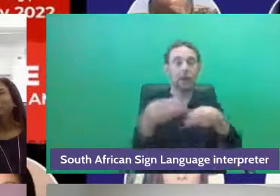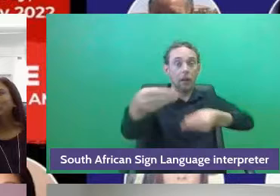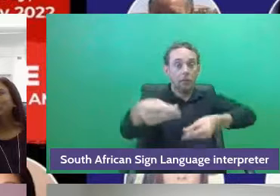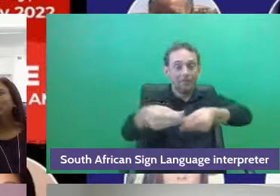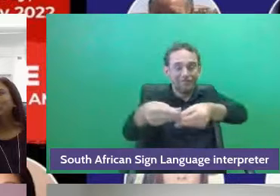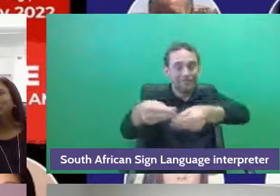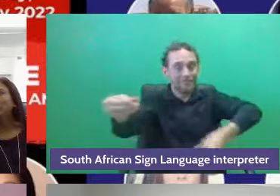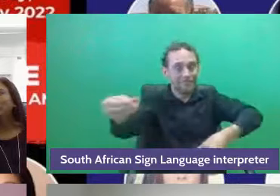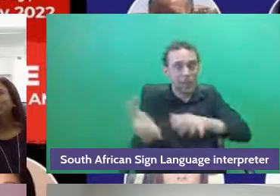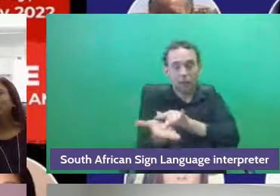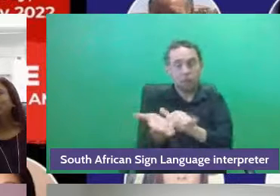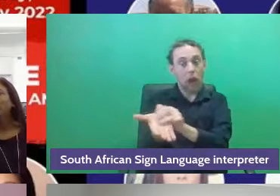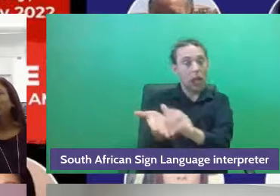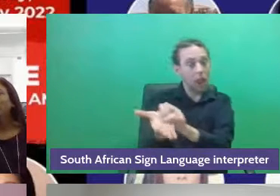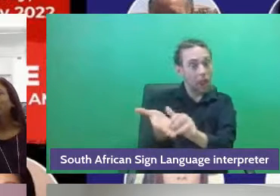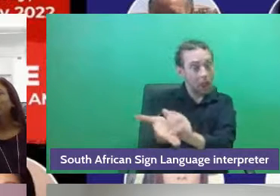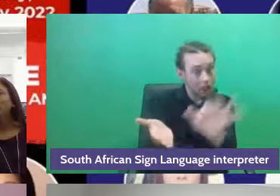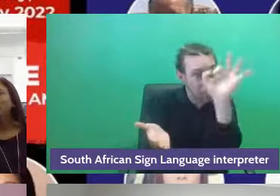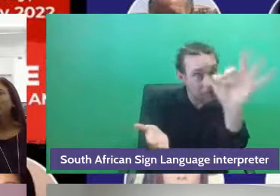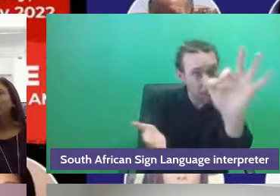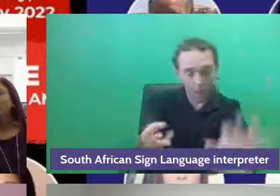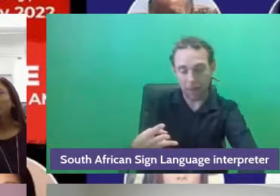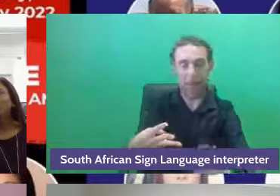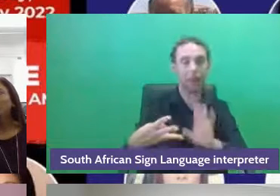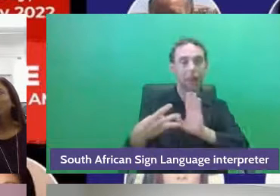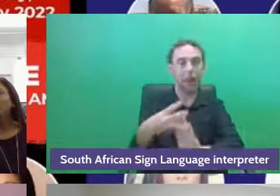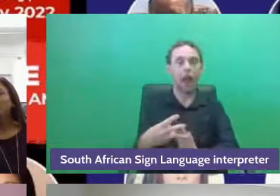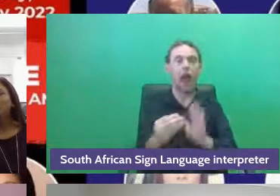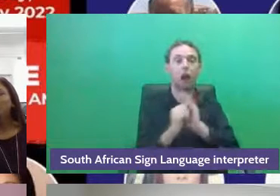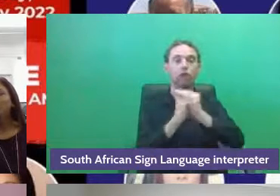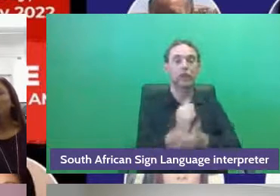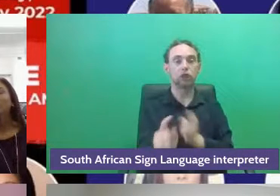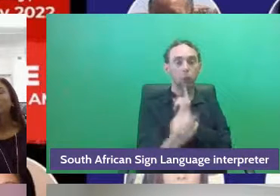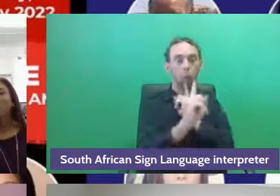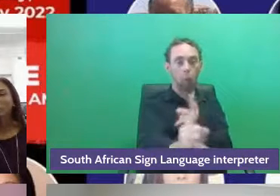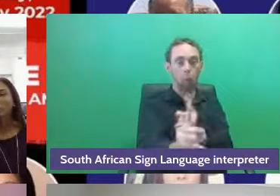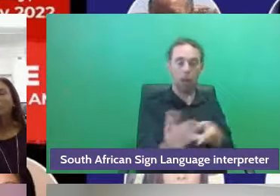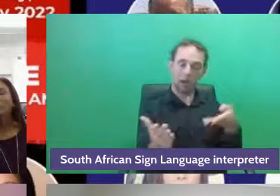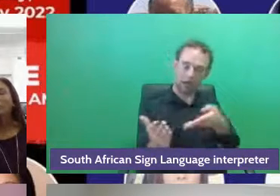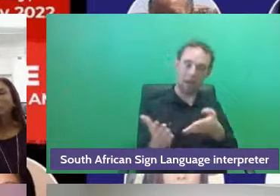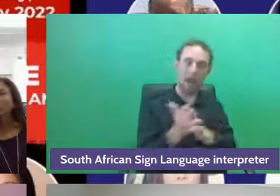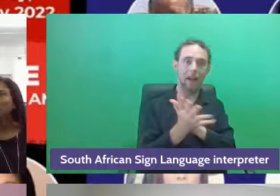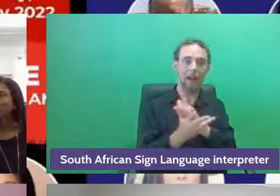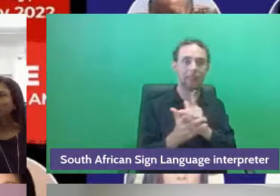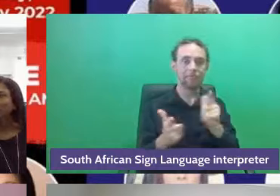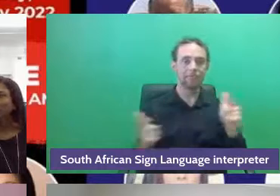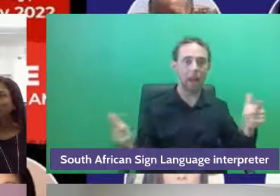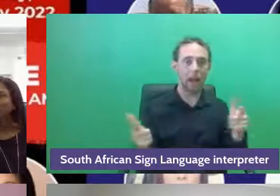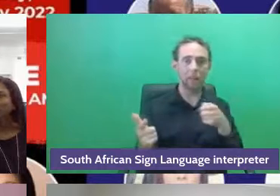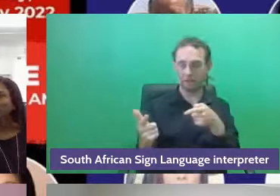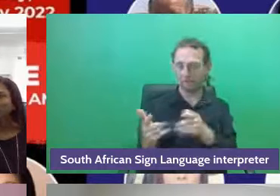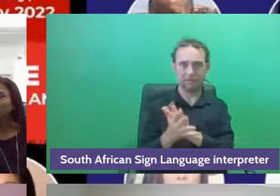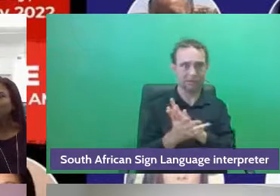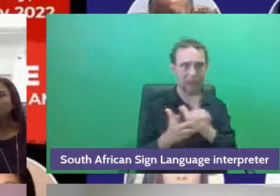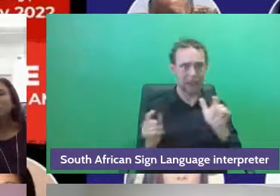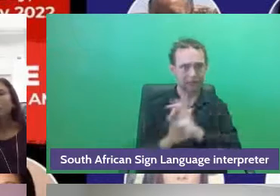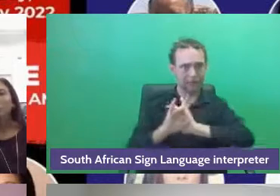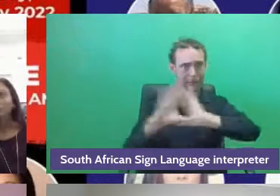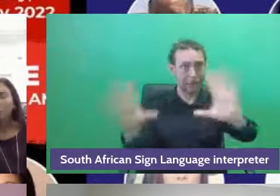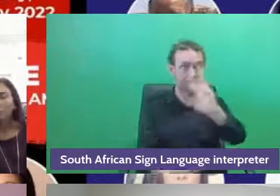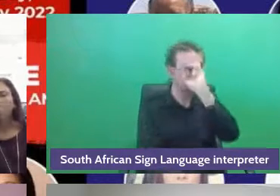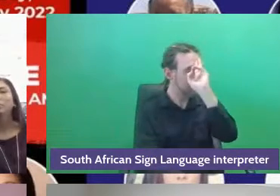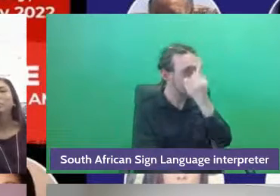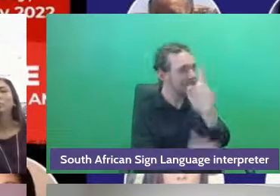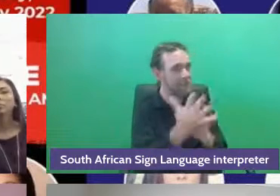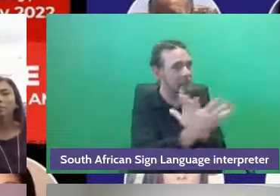Are the protection orders accessible in terms of the language, bearing in mind that a deaf person's language is not a written language, it's a